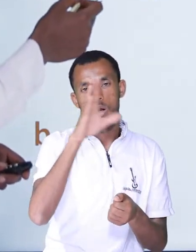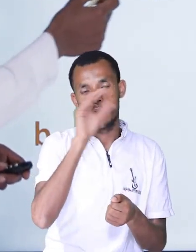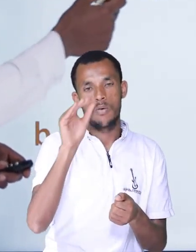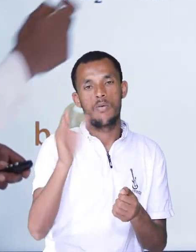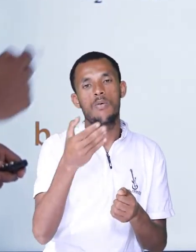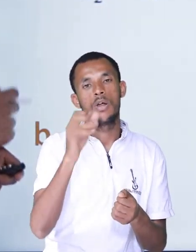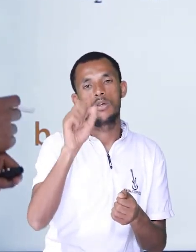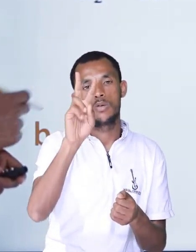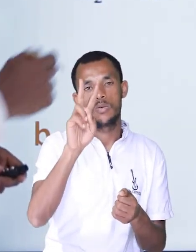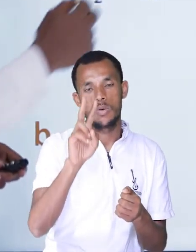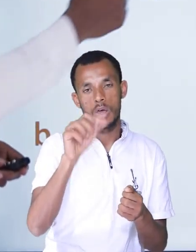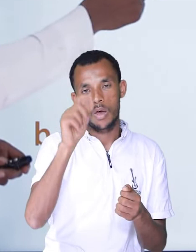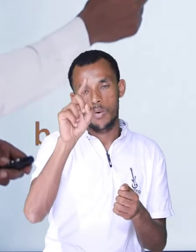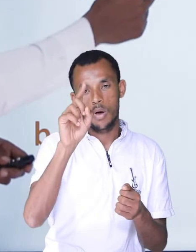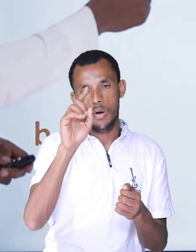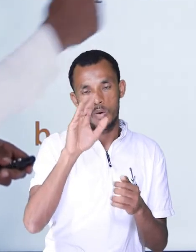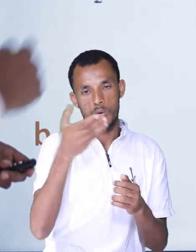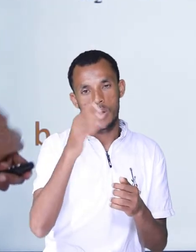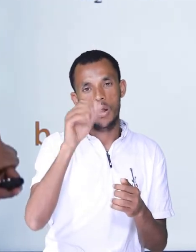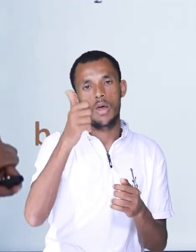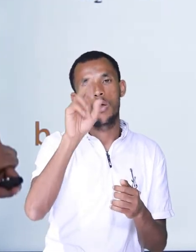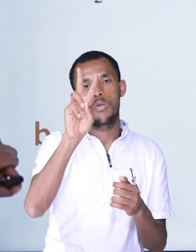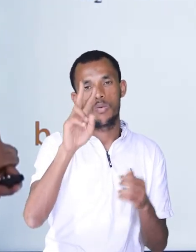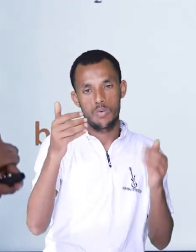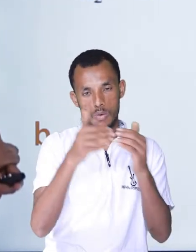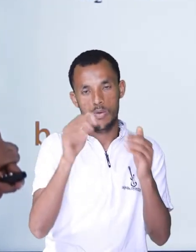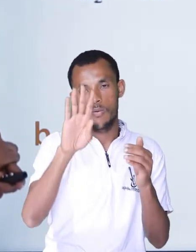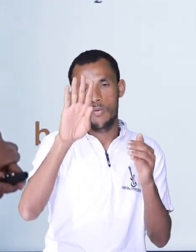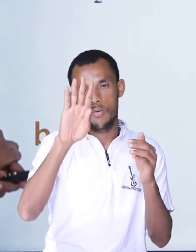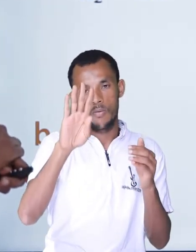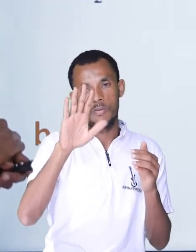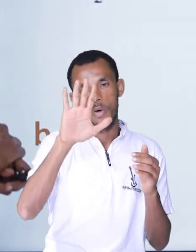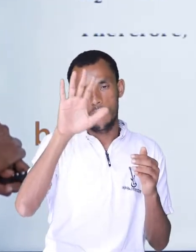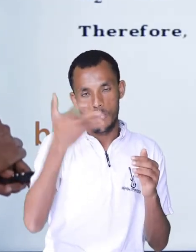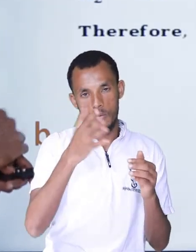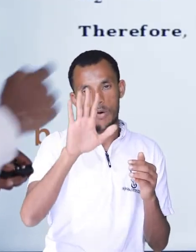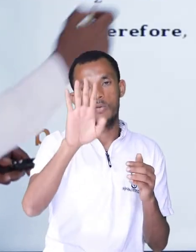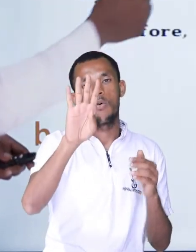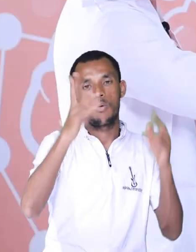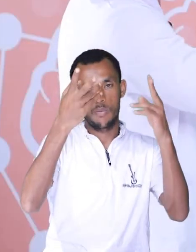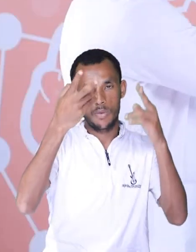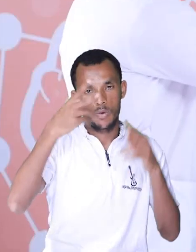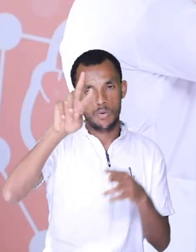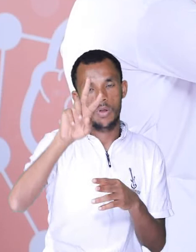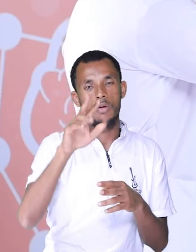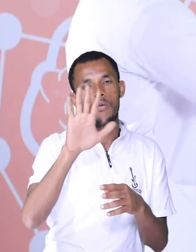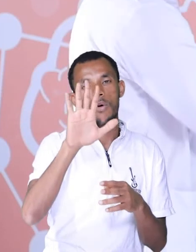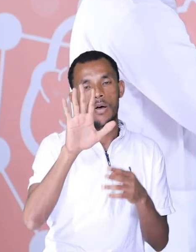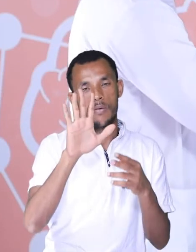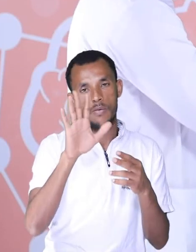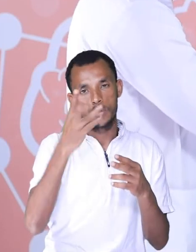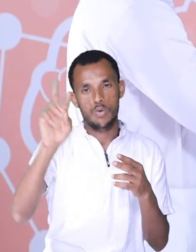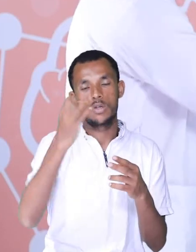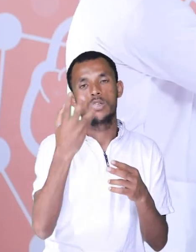S2, A1 over A2 is equal to 5 over 4 the whole square. So 5 square is